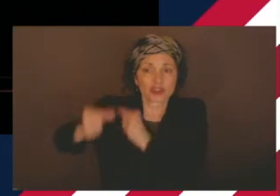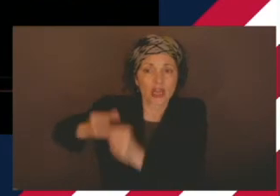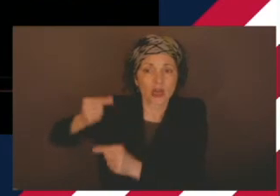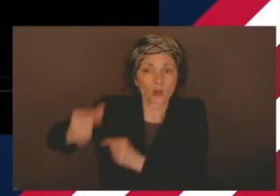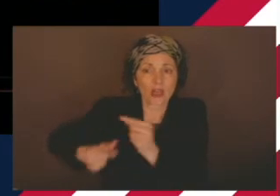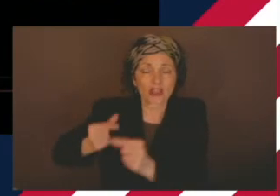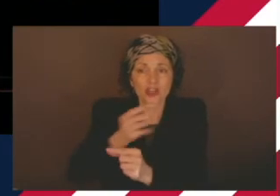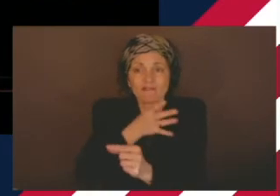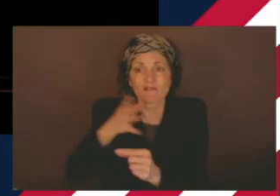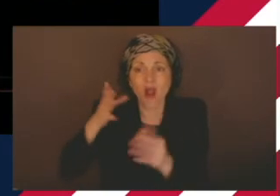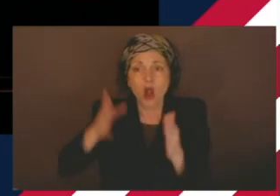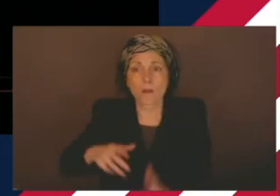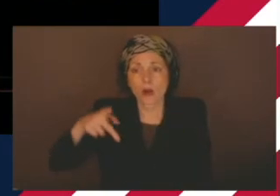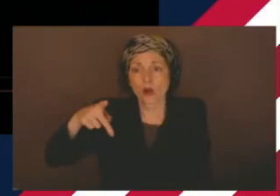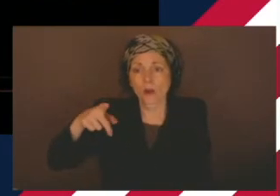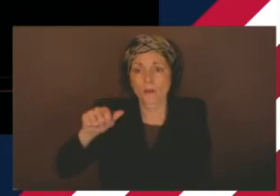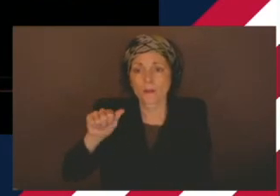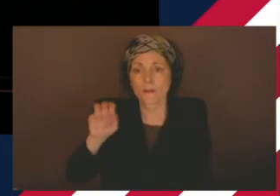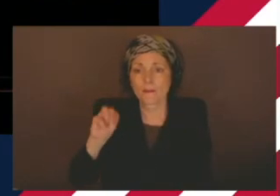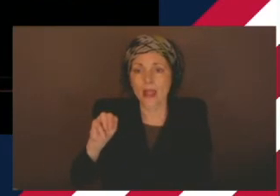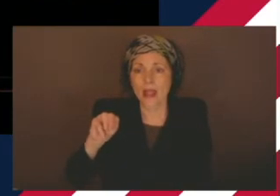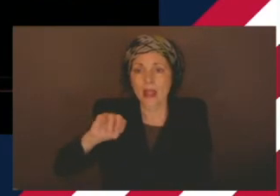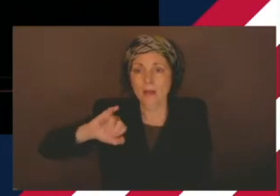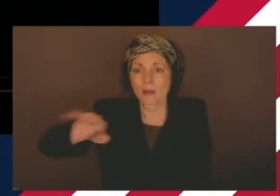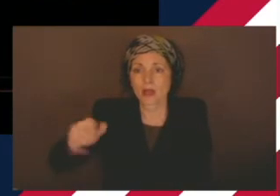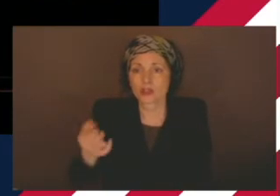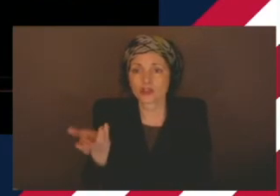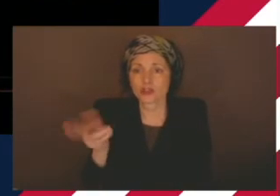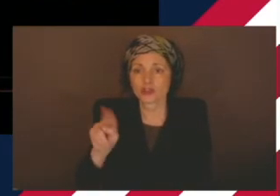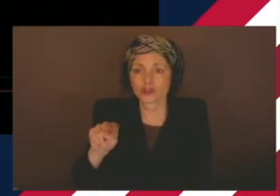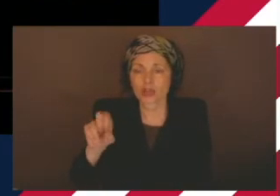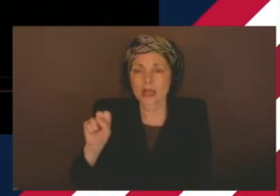Ms. Johnson is the past president of the National